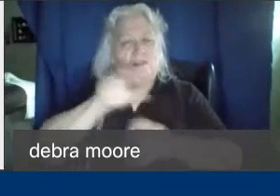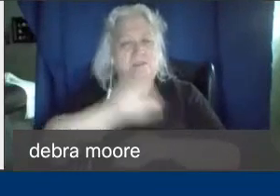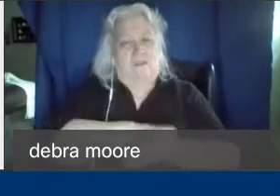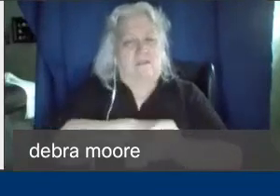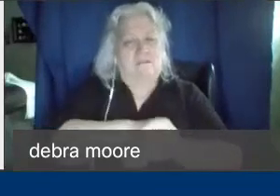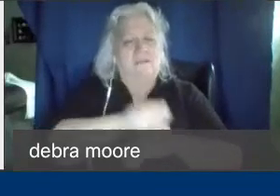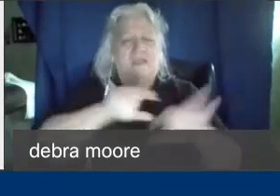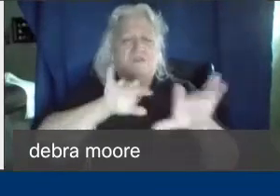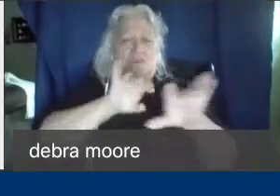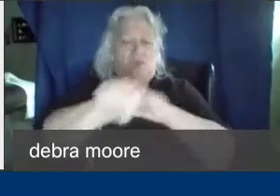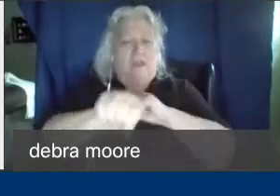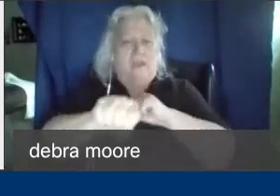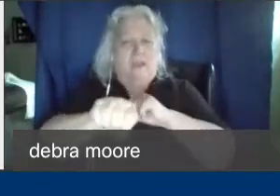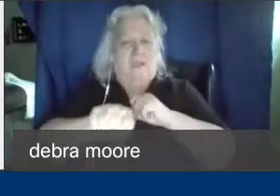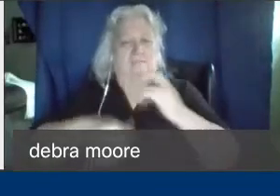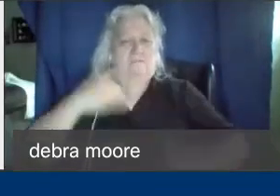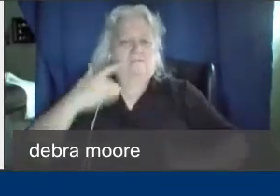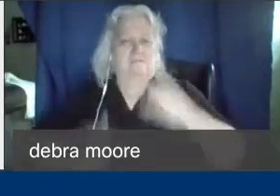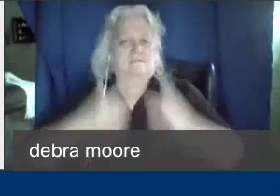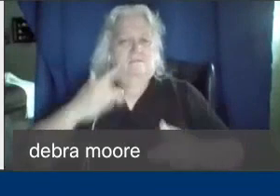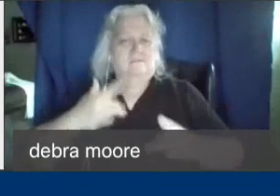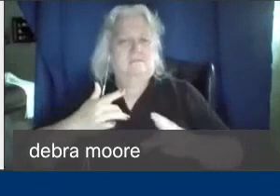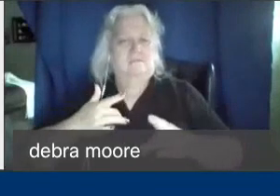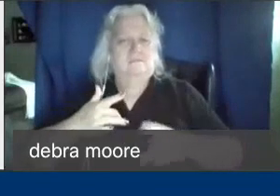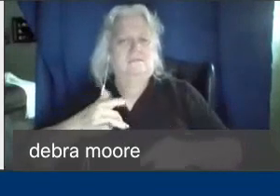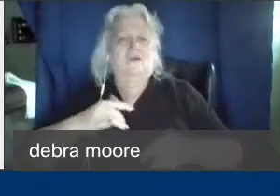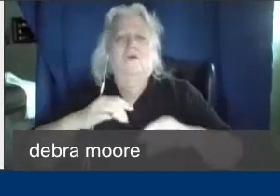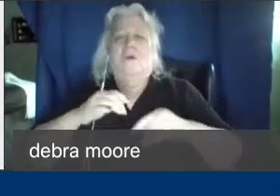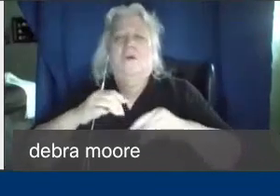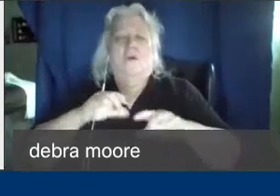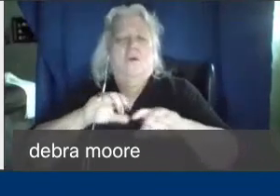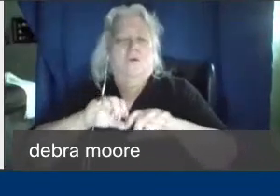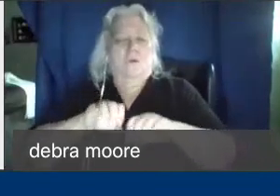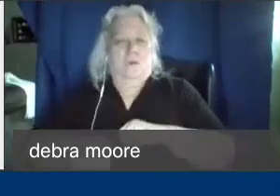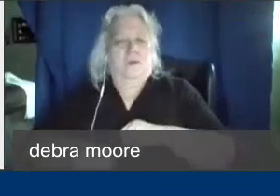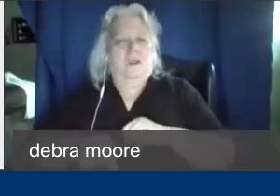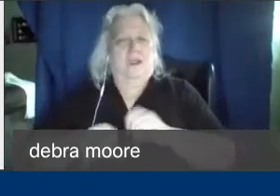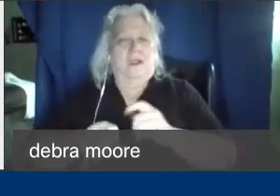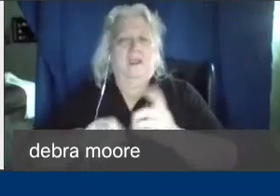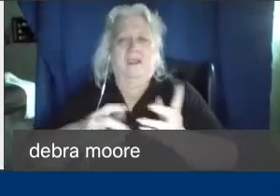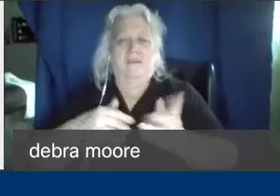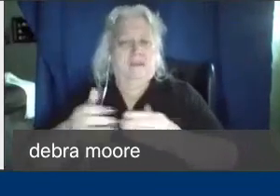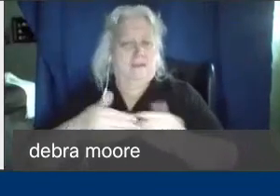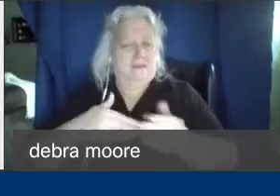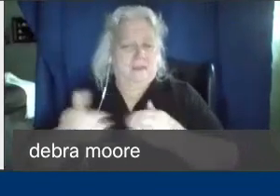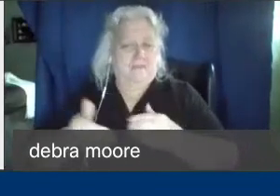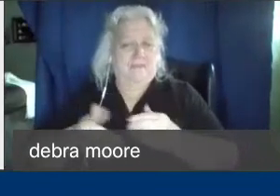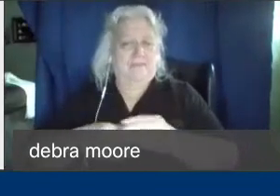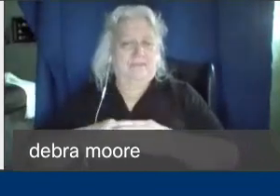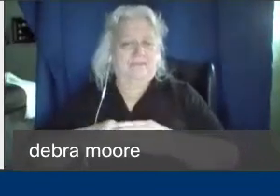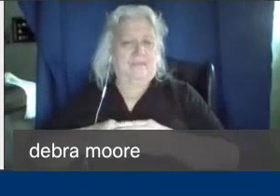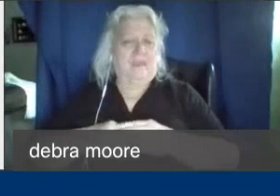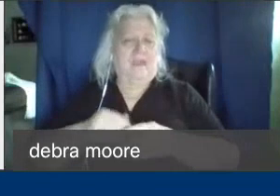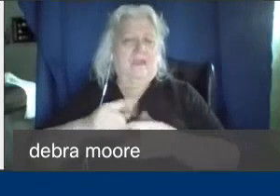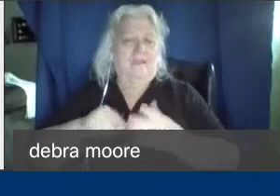includes rape, fondling, incest, or statutory rape. Sexual discrimination includes any discrimination on the basis of